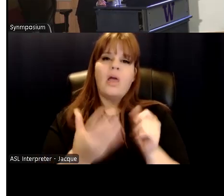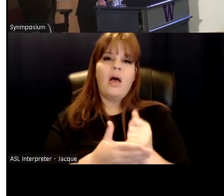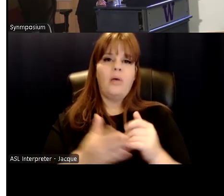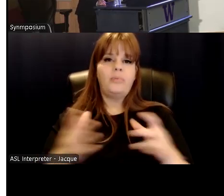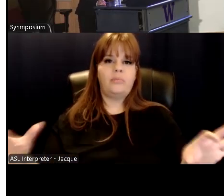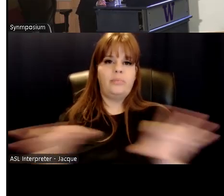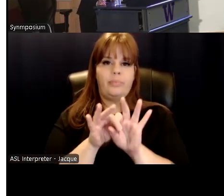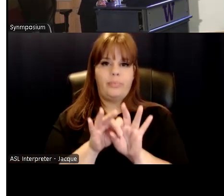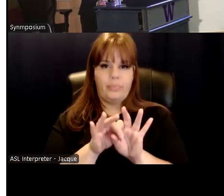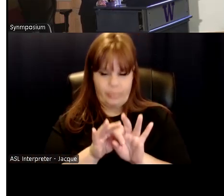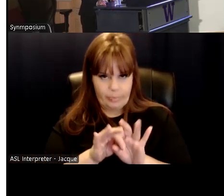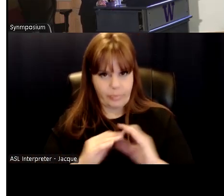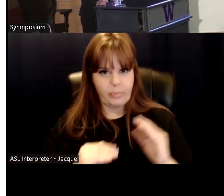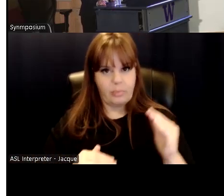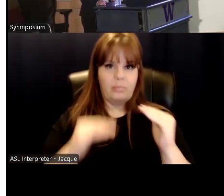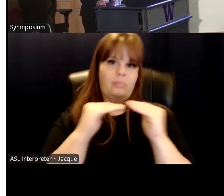care doctors can already do.